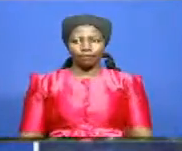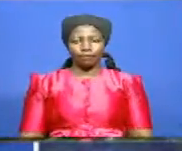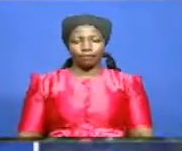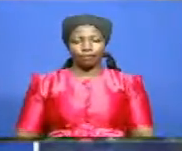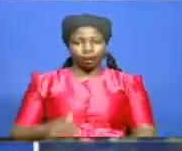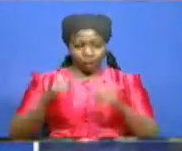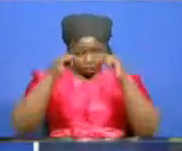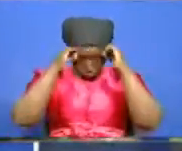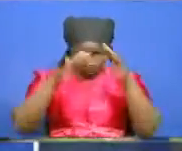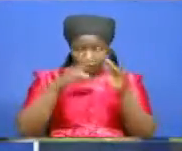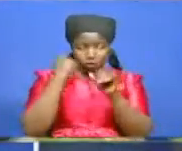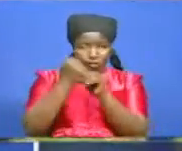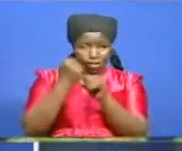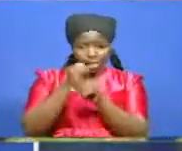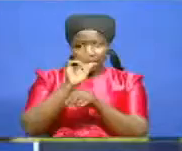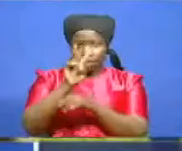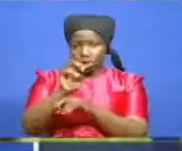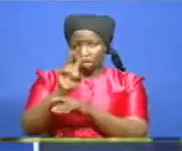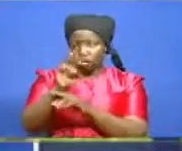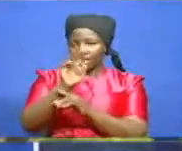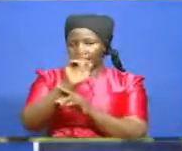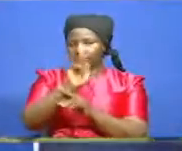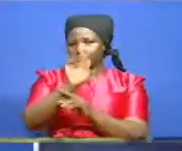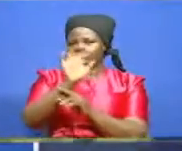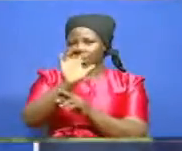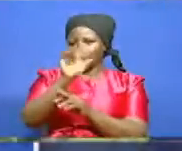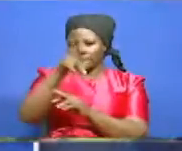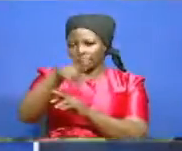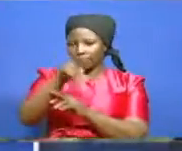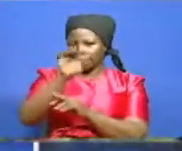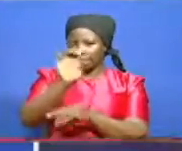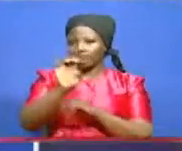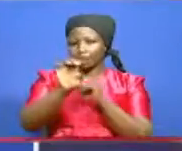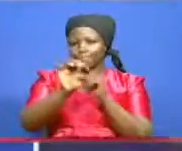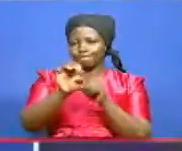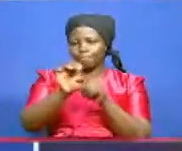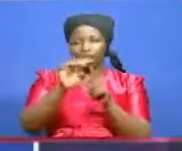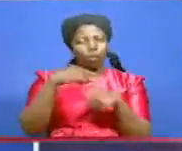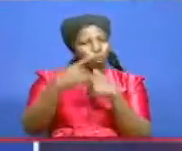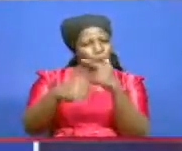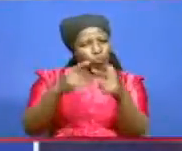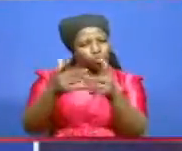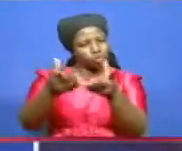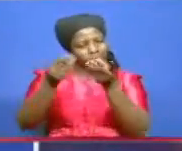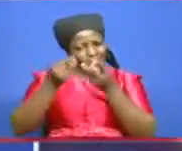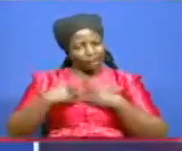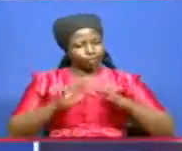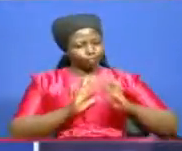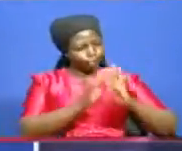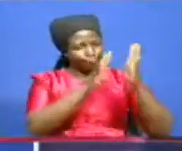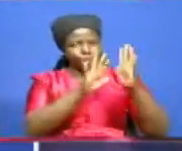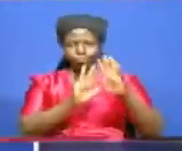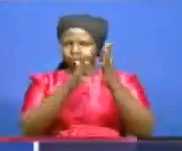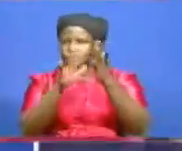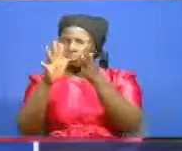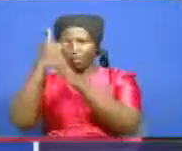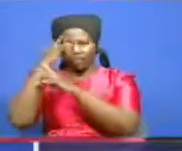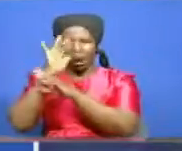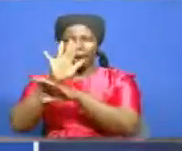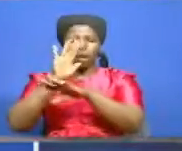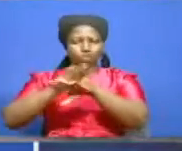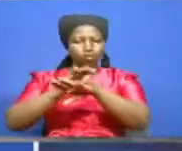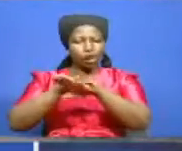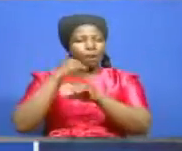Candidates who sat for the 2020 Kenya Certificate of Primary Education Examination continue to receive praise for their commendable